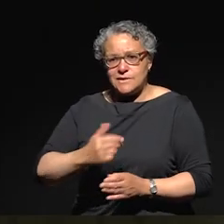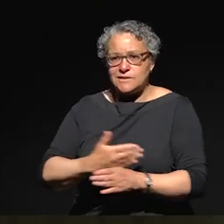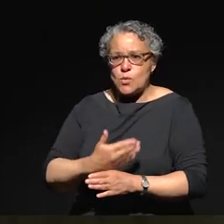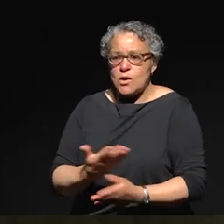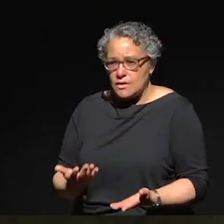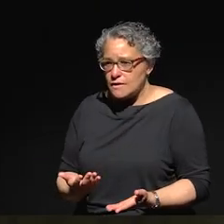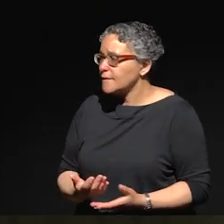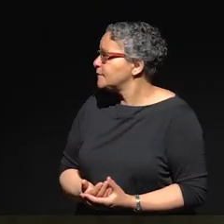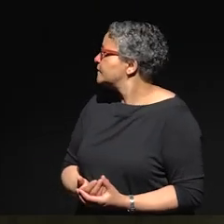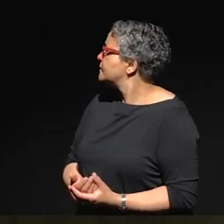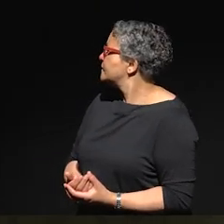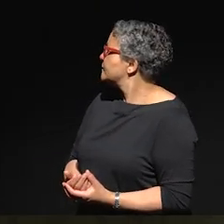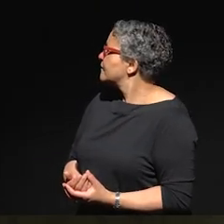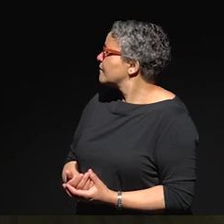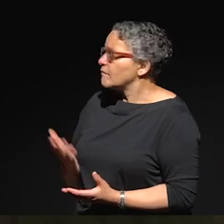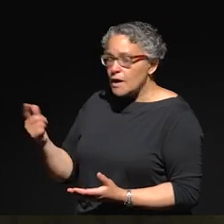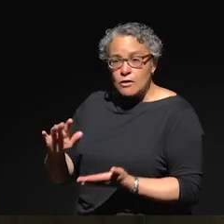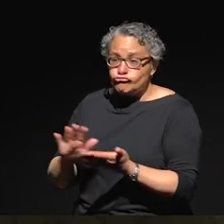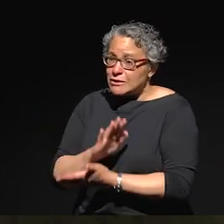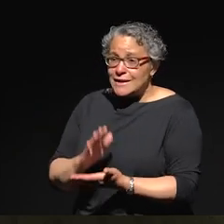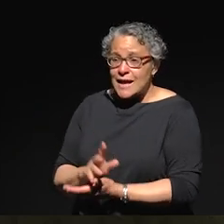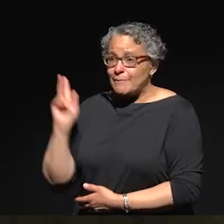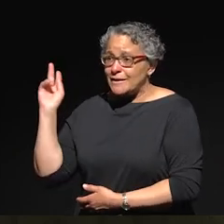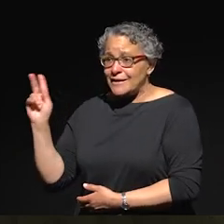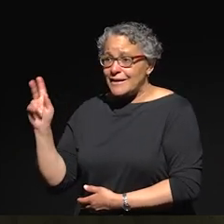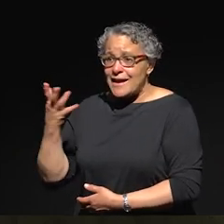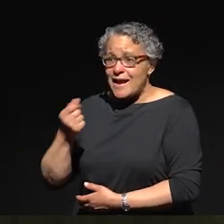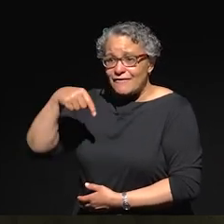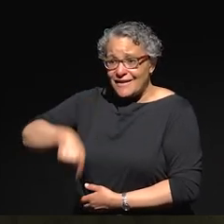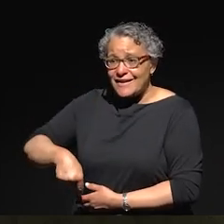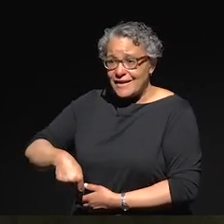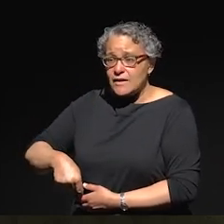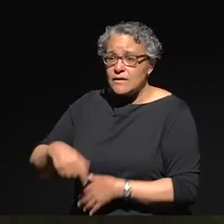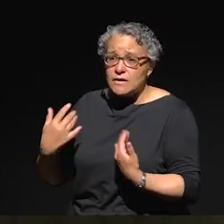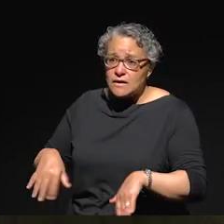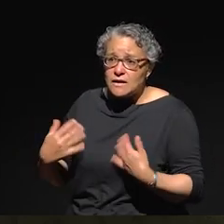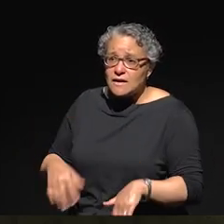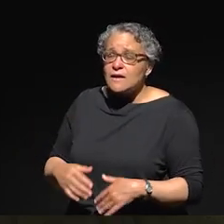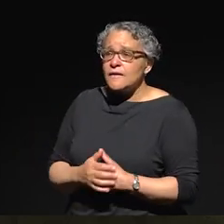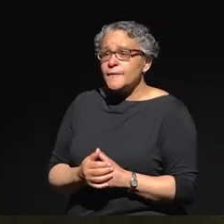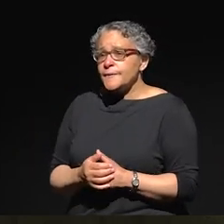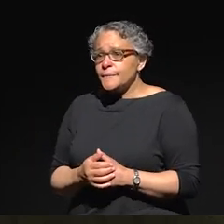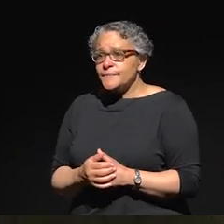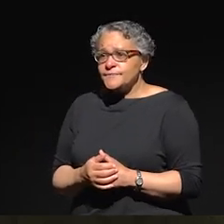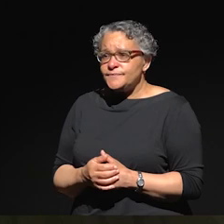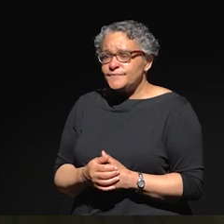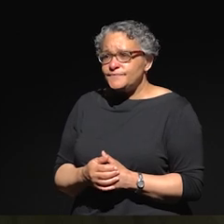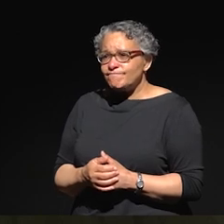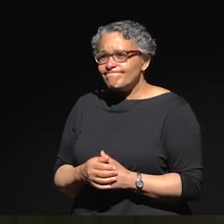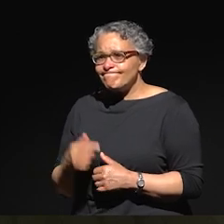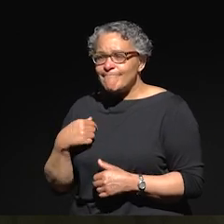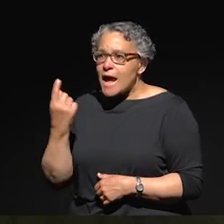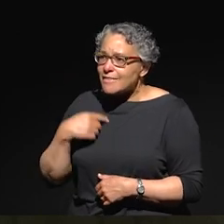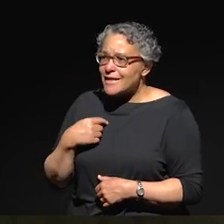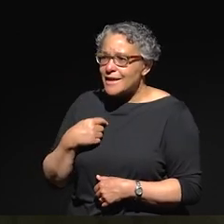think, loans to the exhibition. I'm really happy to have it here. It's what's so great. I think this is